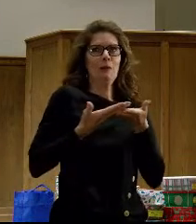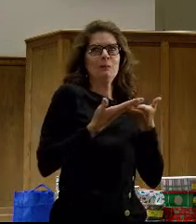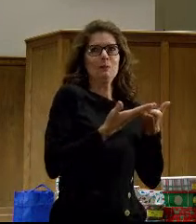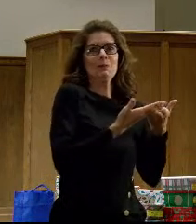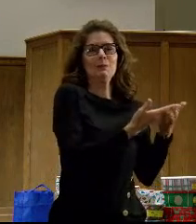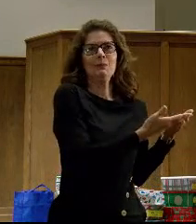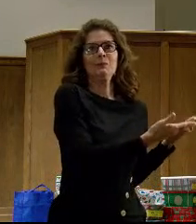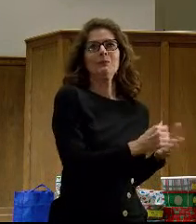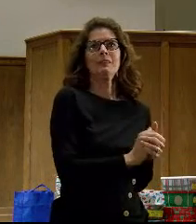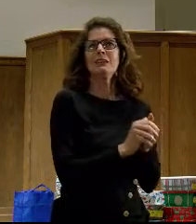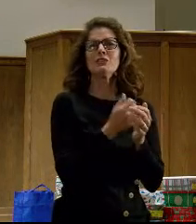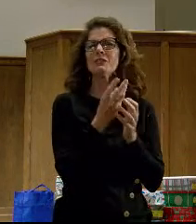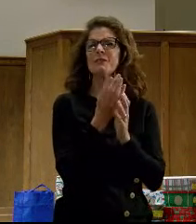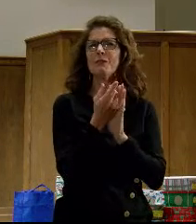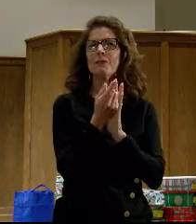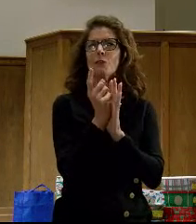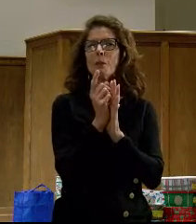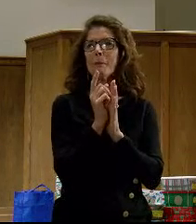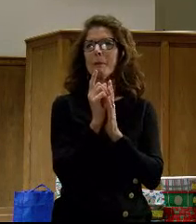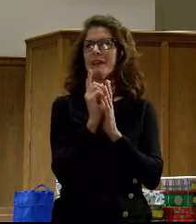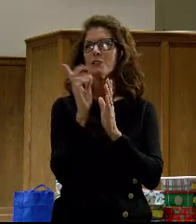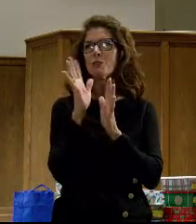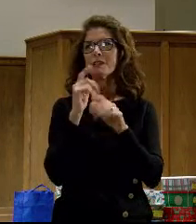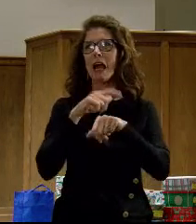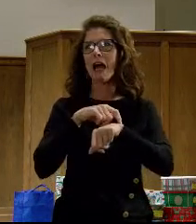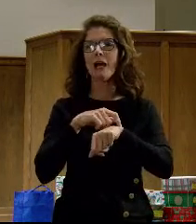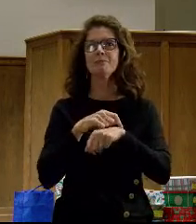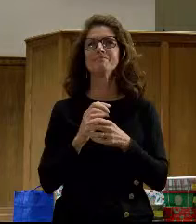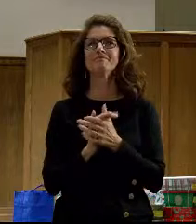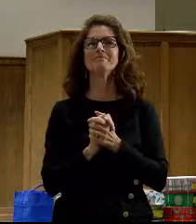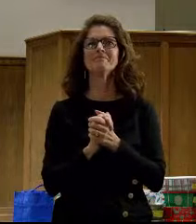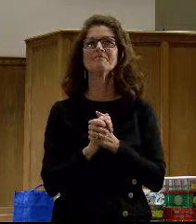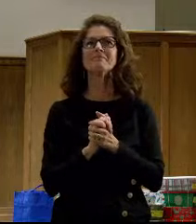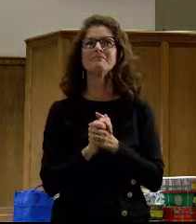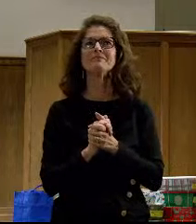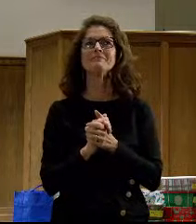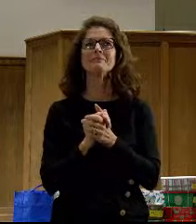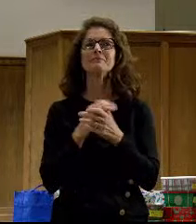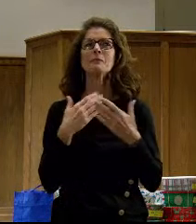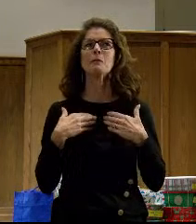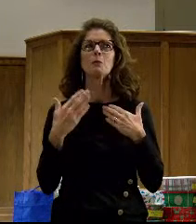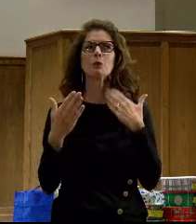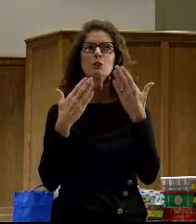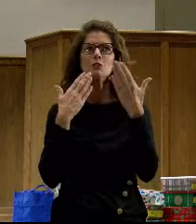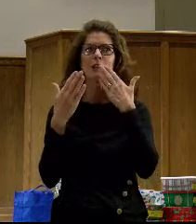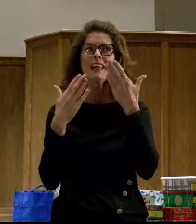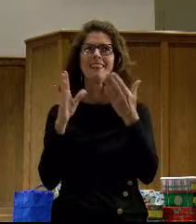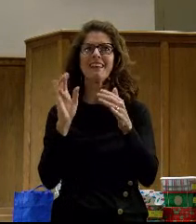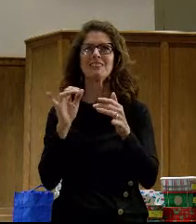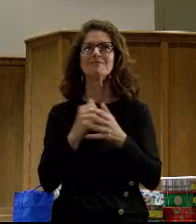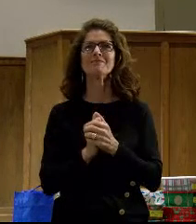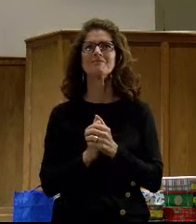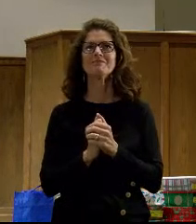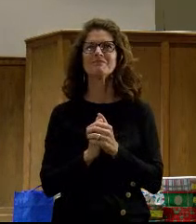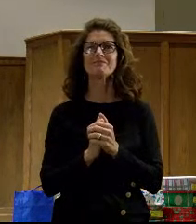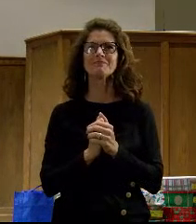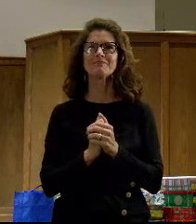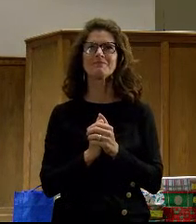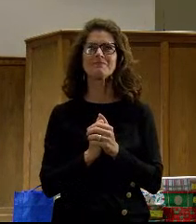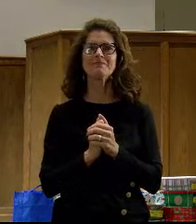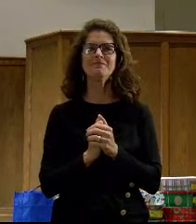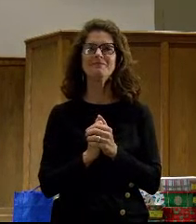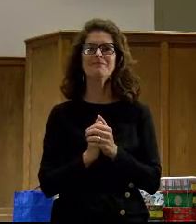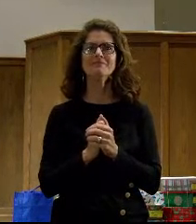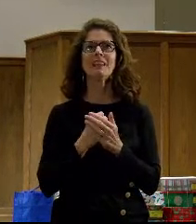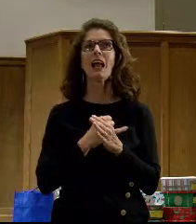it'd take just a minute or two of your time, grab a couple of boxes, take them outside so we can load those up.